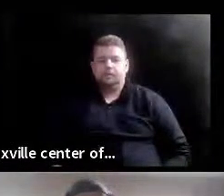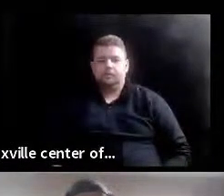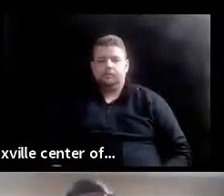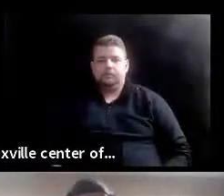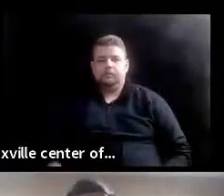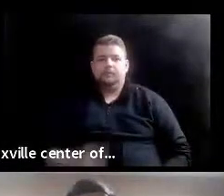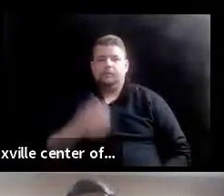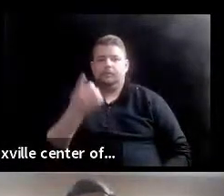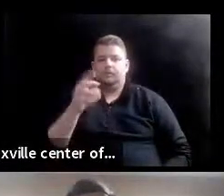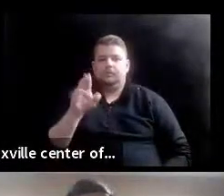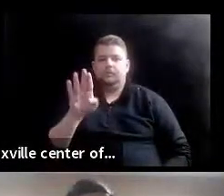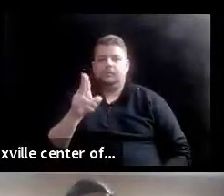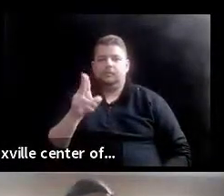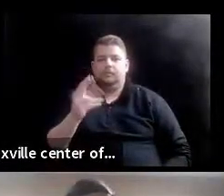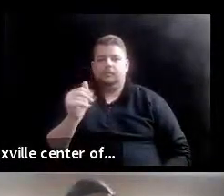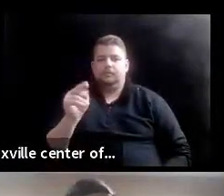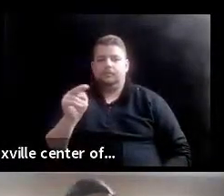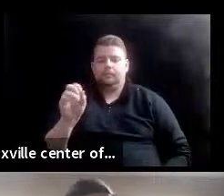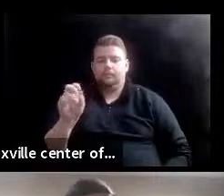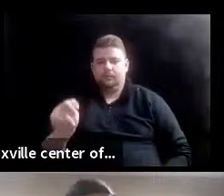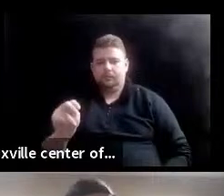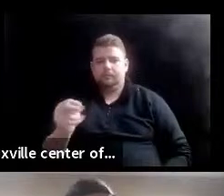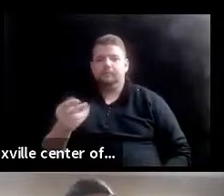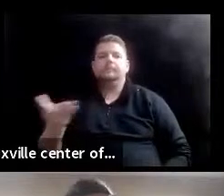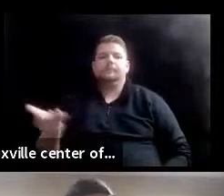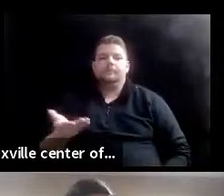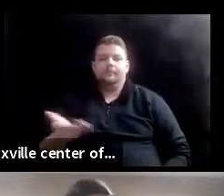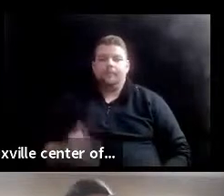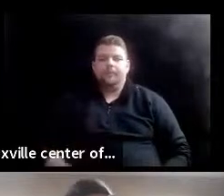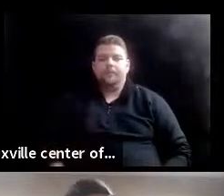And Dr. Buchanan? Here.